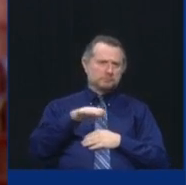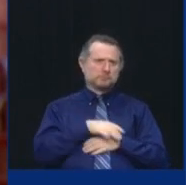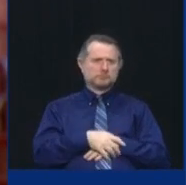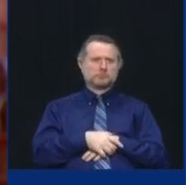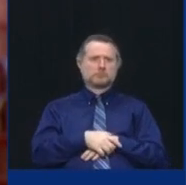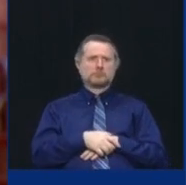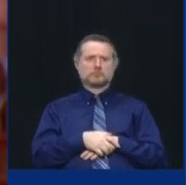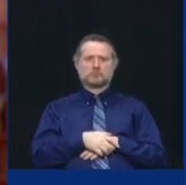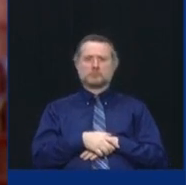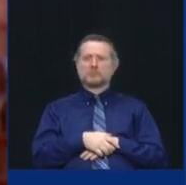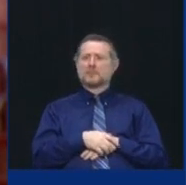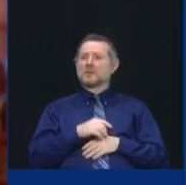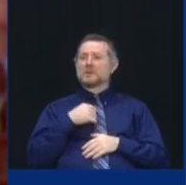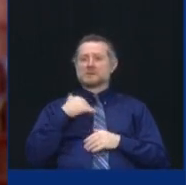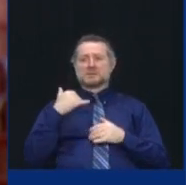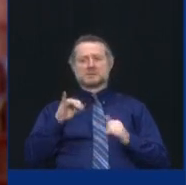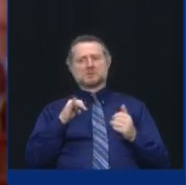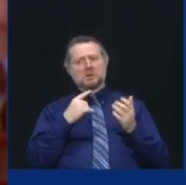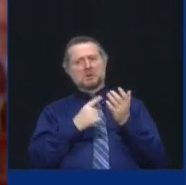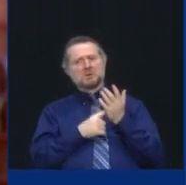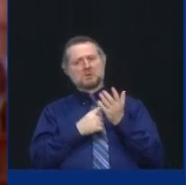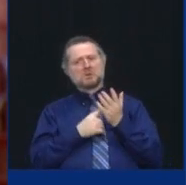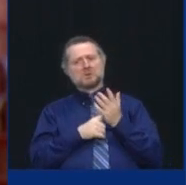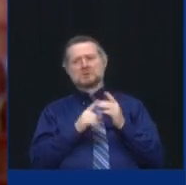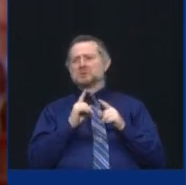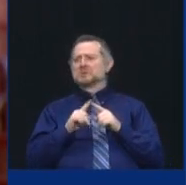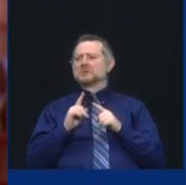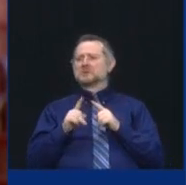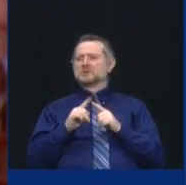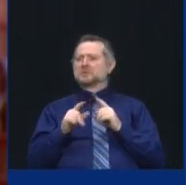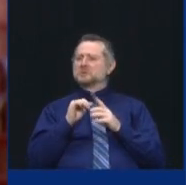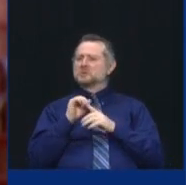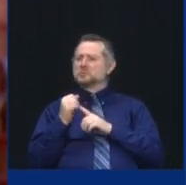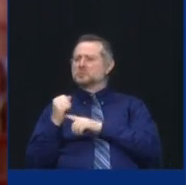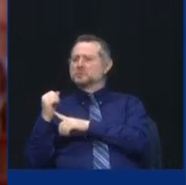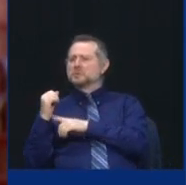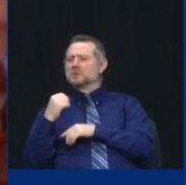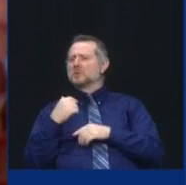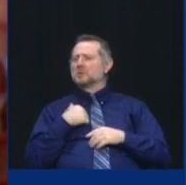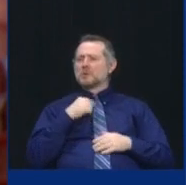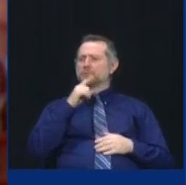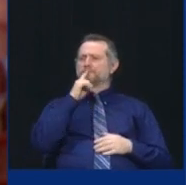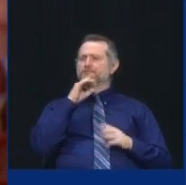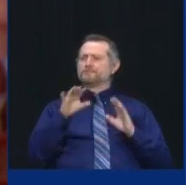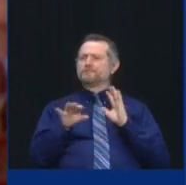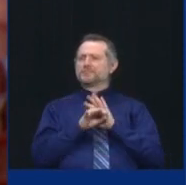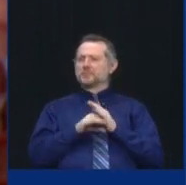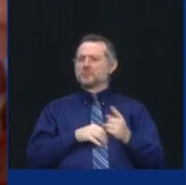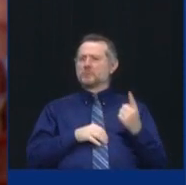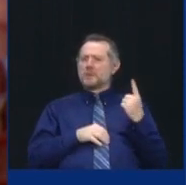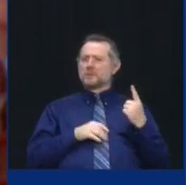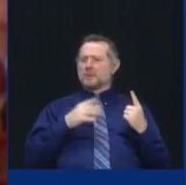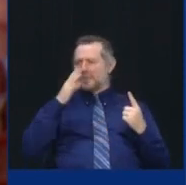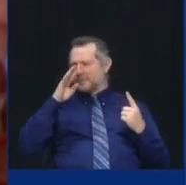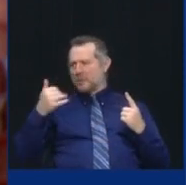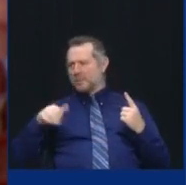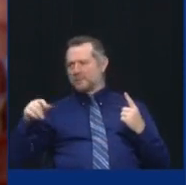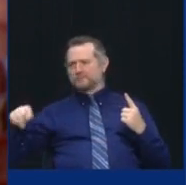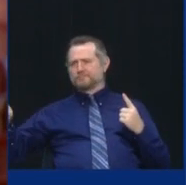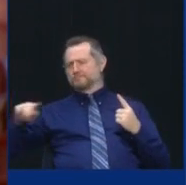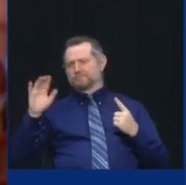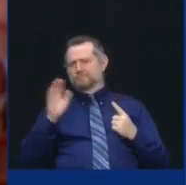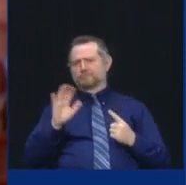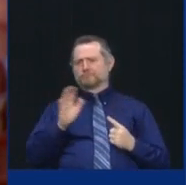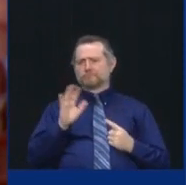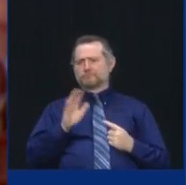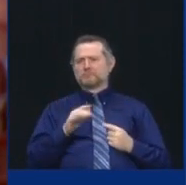We're still looking at many scenarios, and that I won't say one versus the other. But you